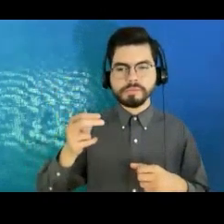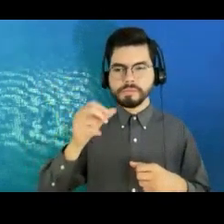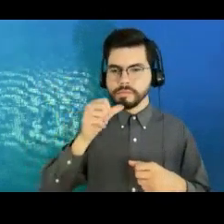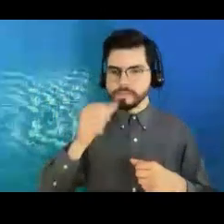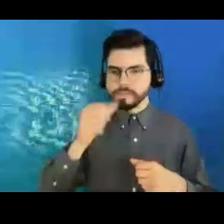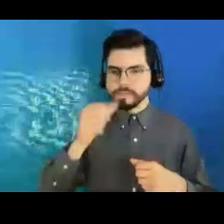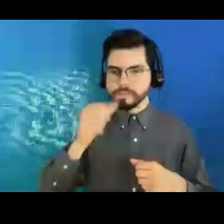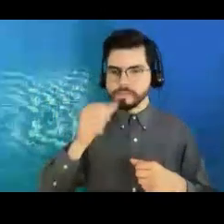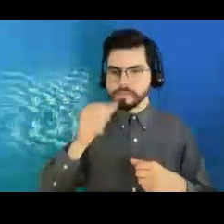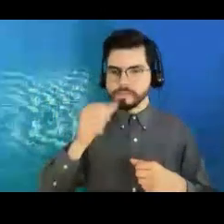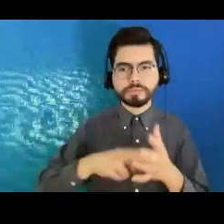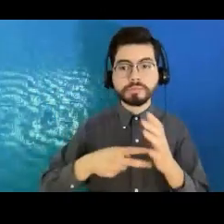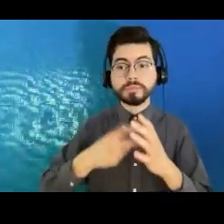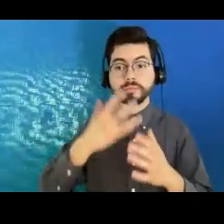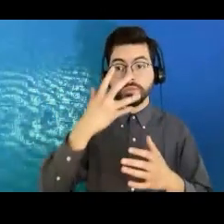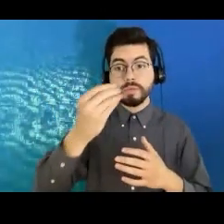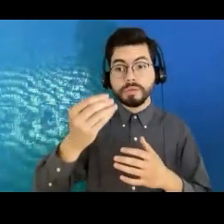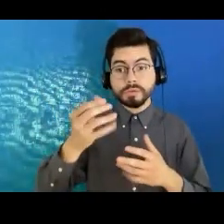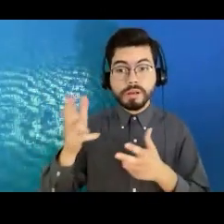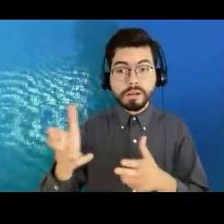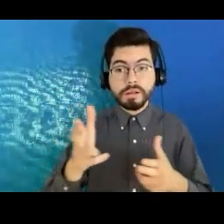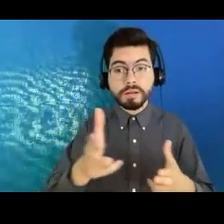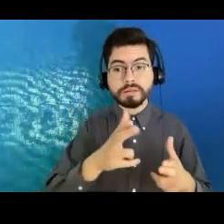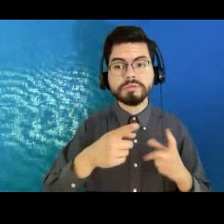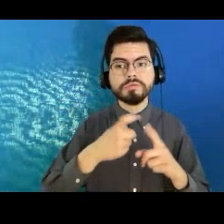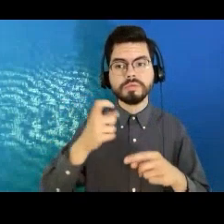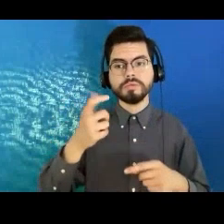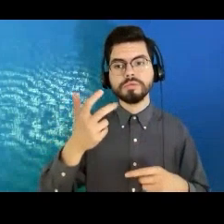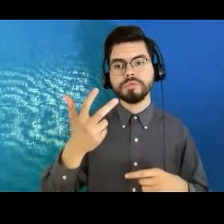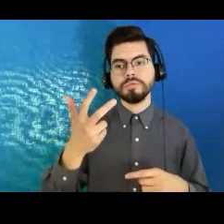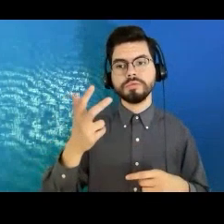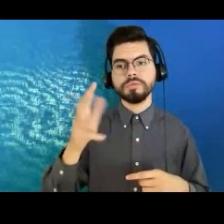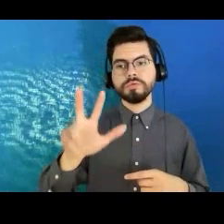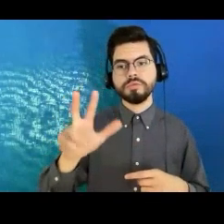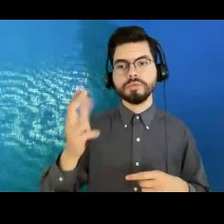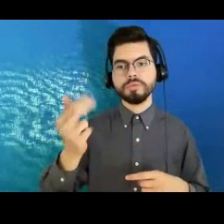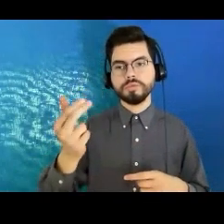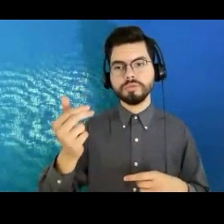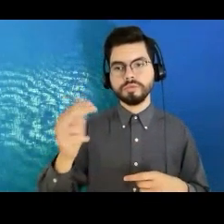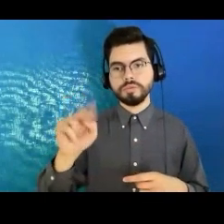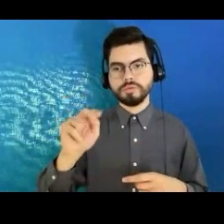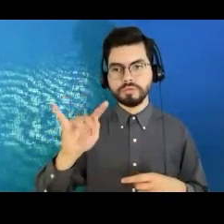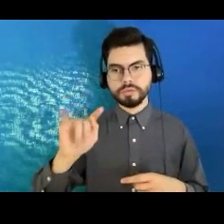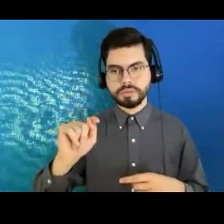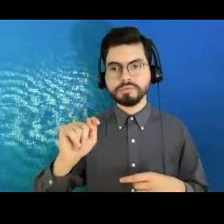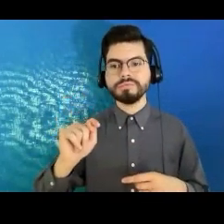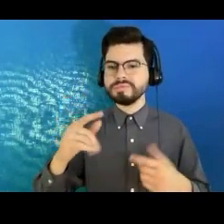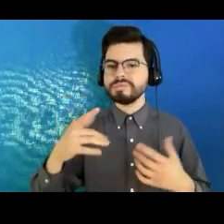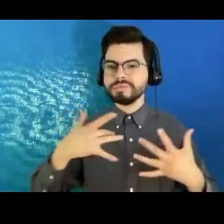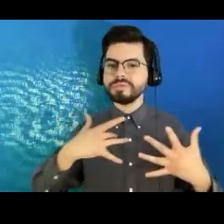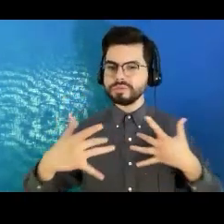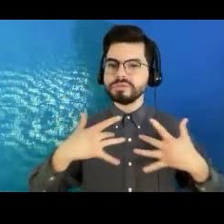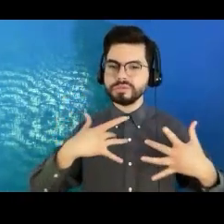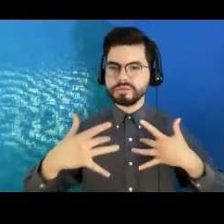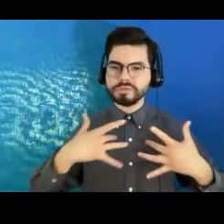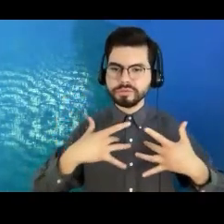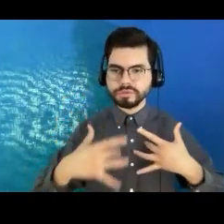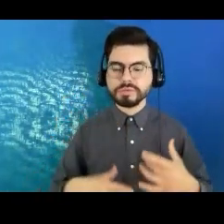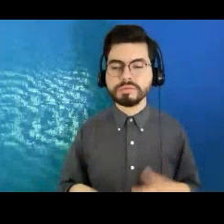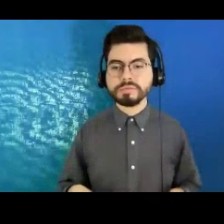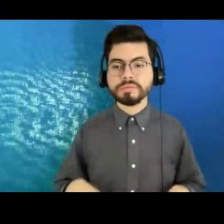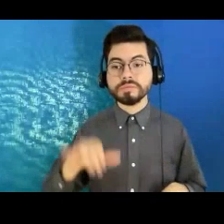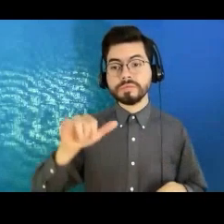that are being harvested are being taken from that 313 unit. And so again, that's concerning to us. So that quota has been in place for